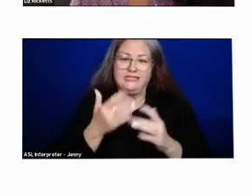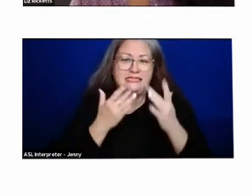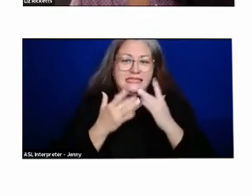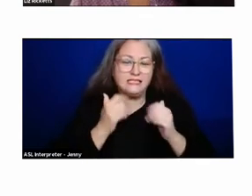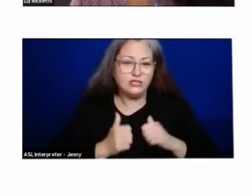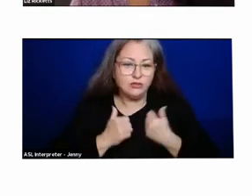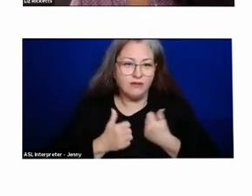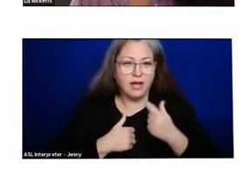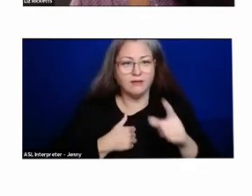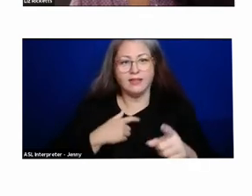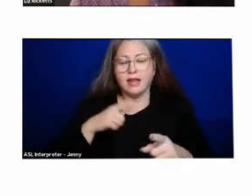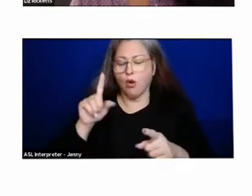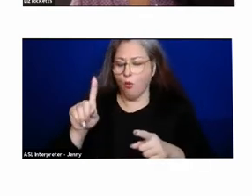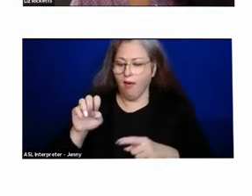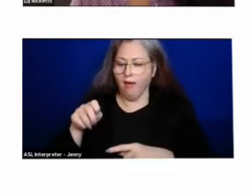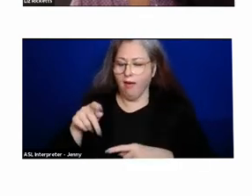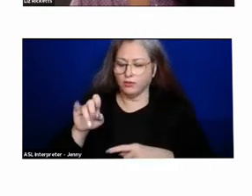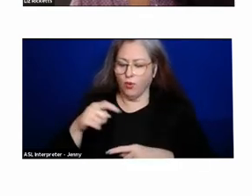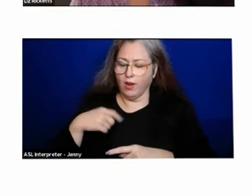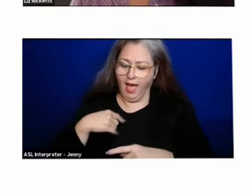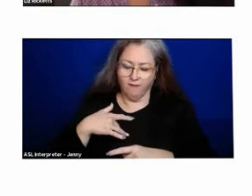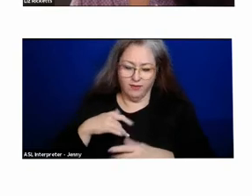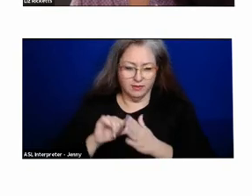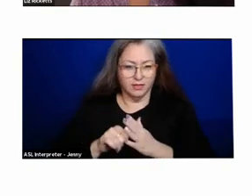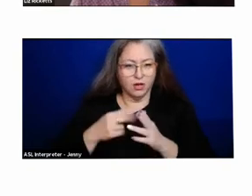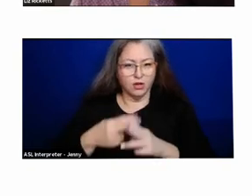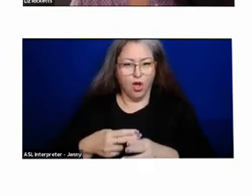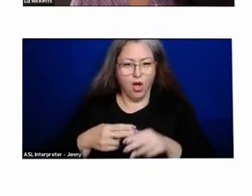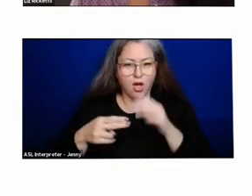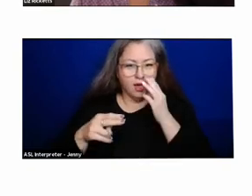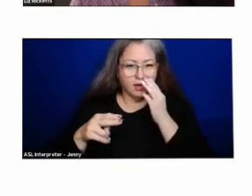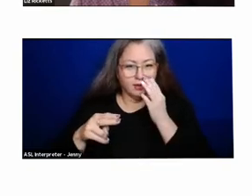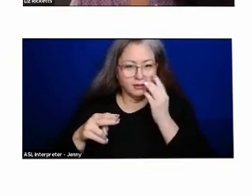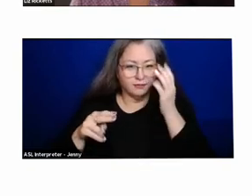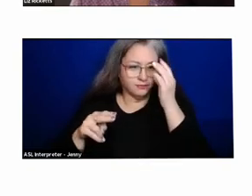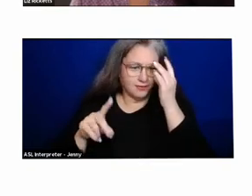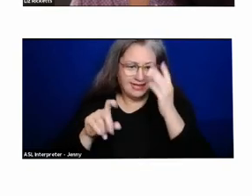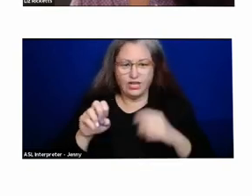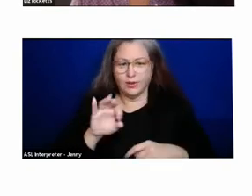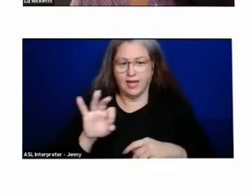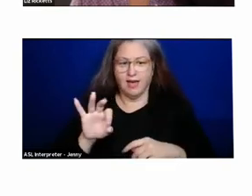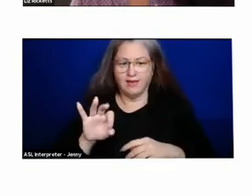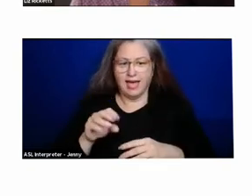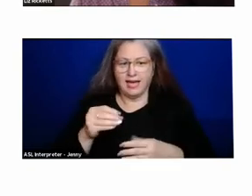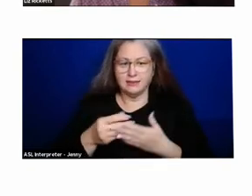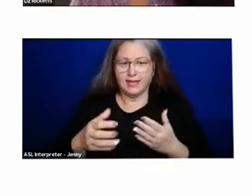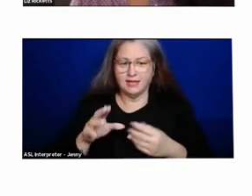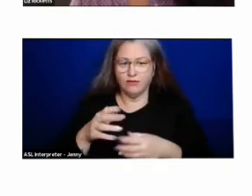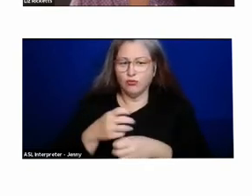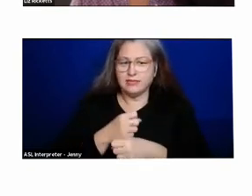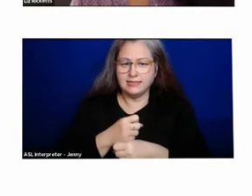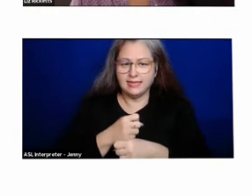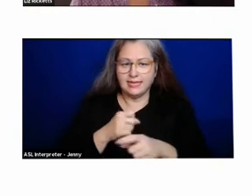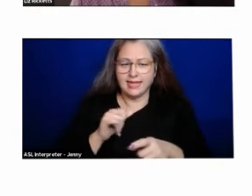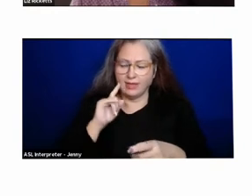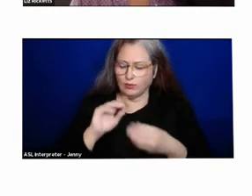the episodes that really stands out for me is called A Degree is an Expensive Receipt. It's episode number 4, where we're talking